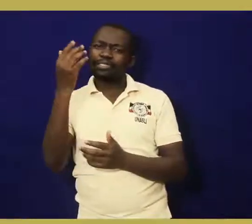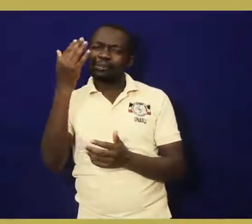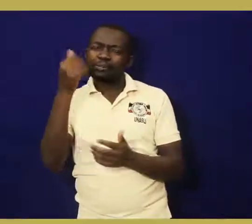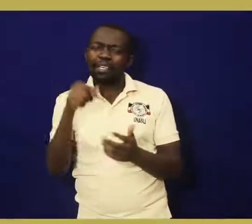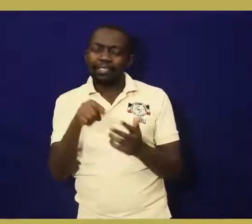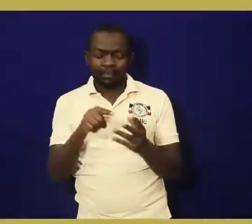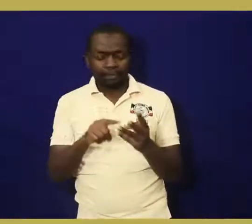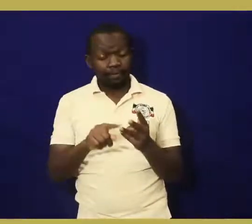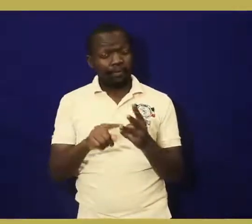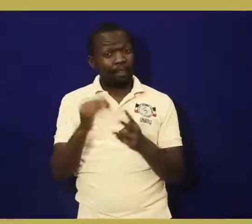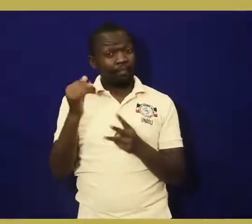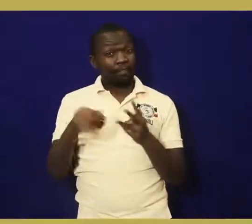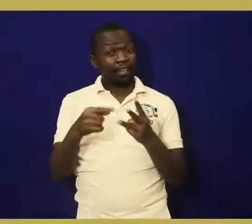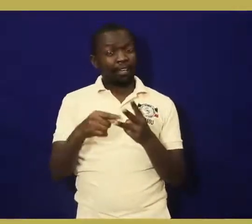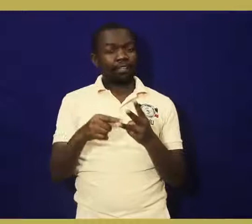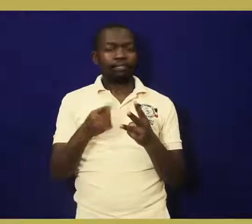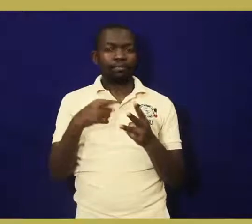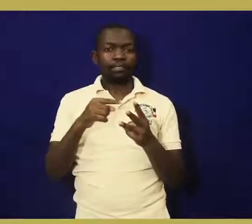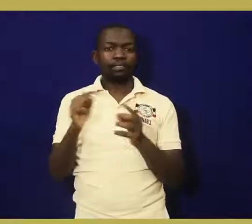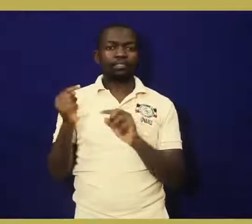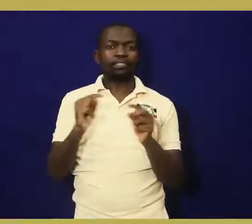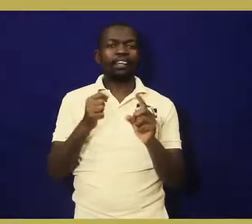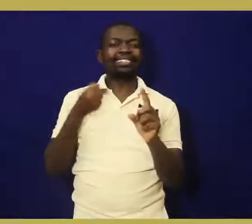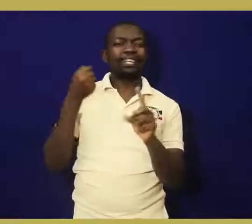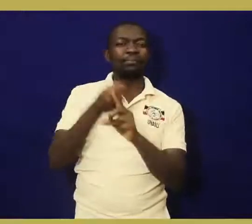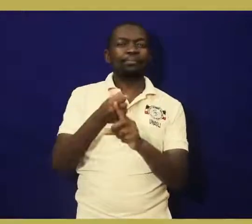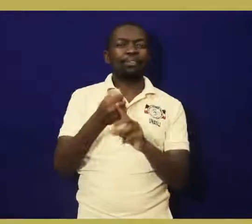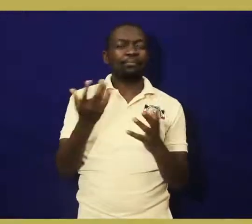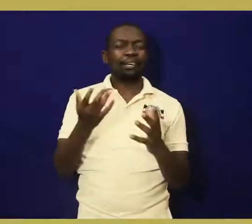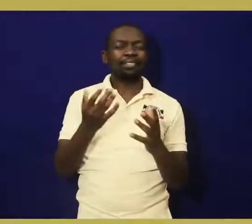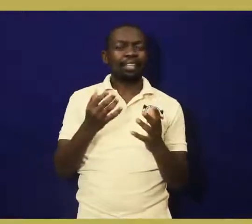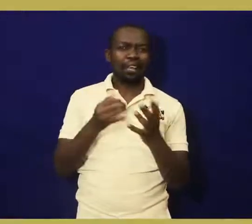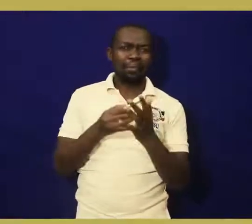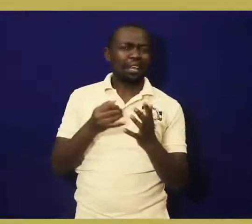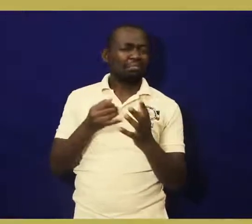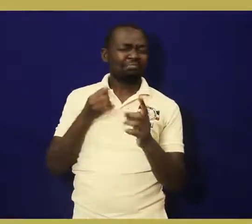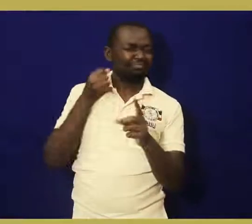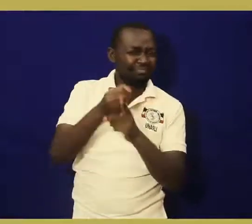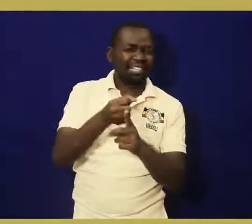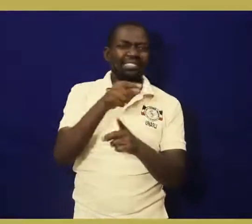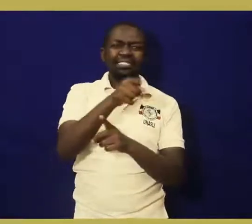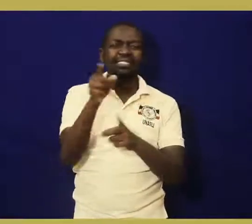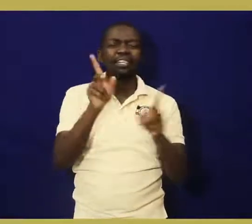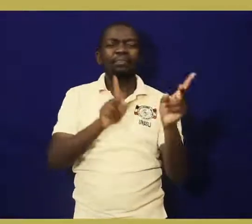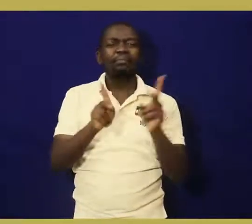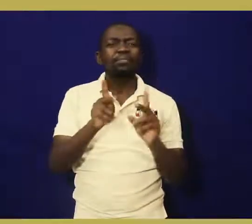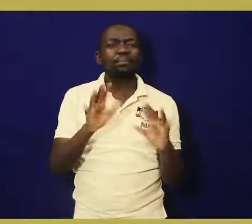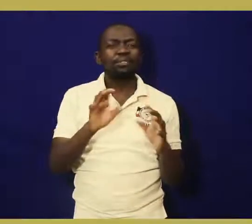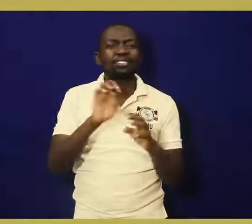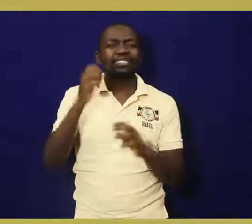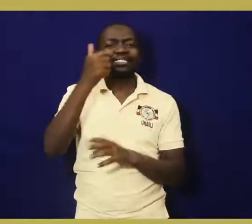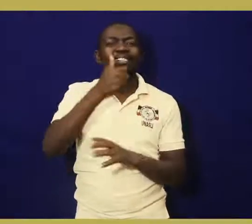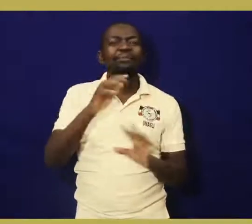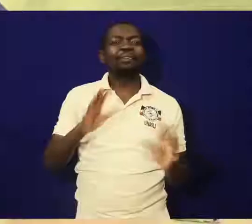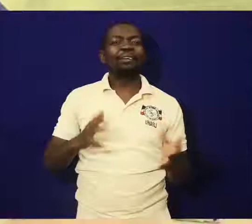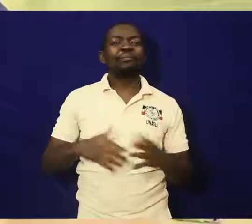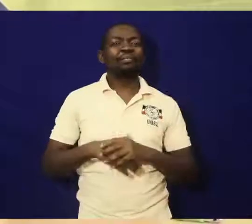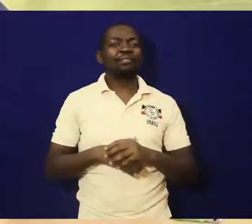shall discuss its impact on the people of East Africa.